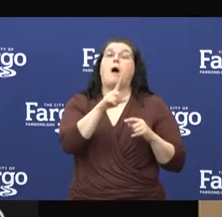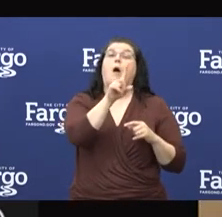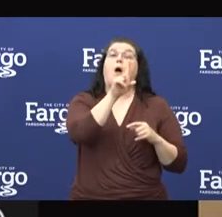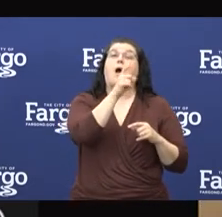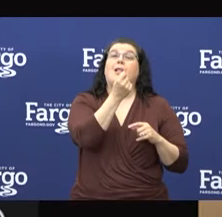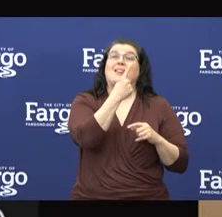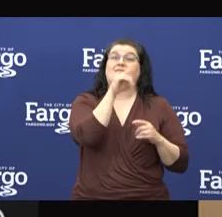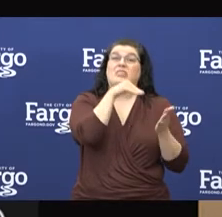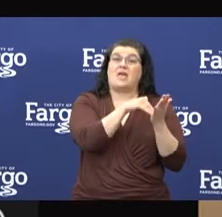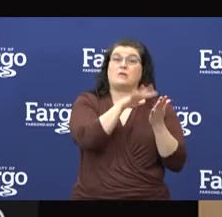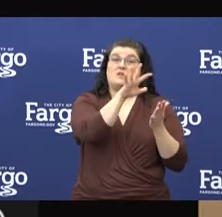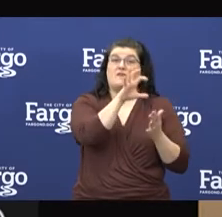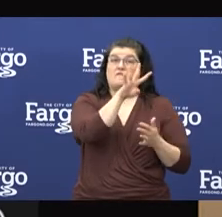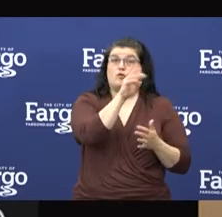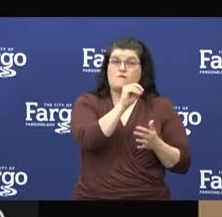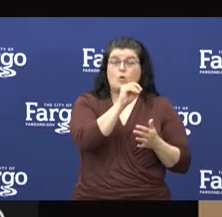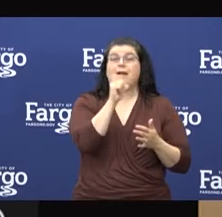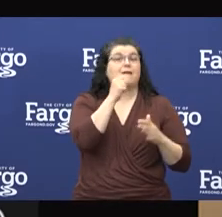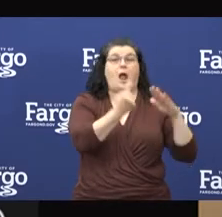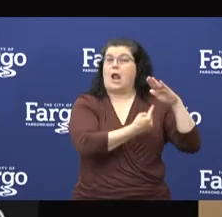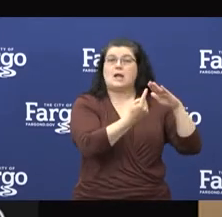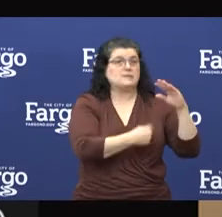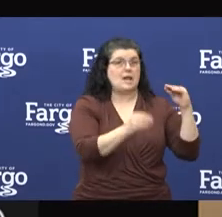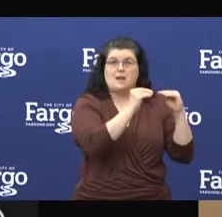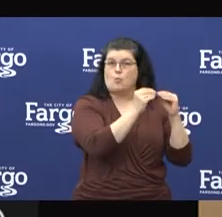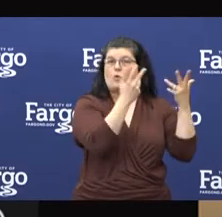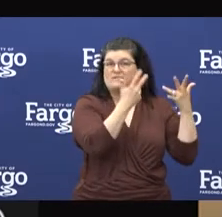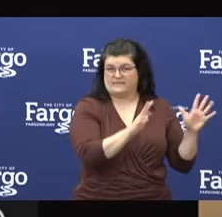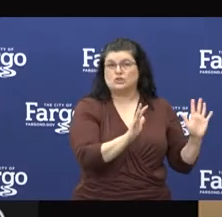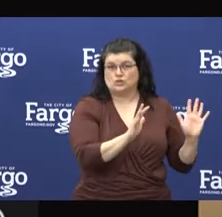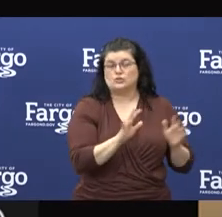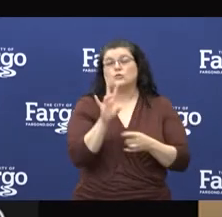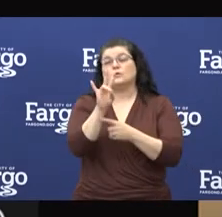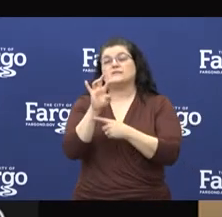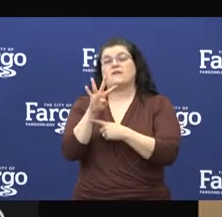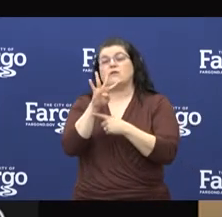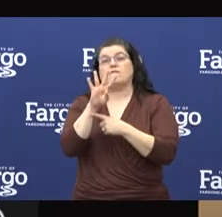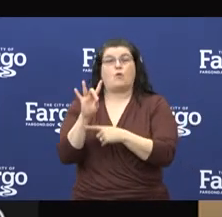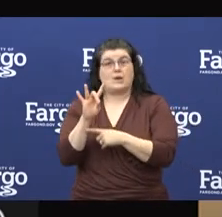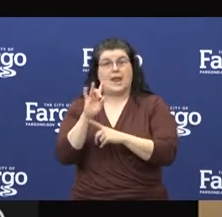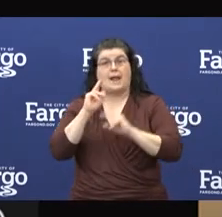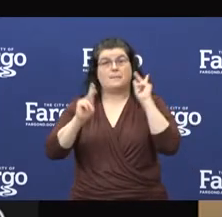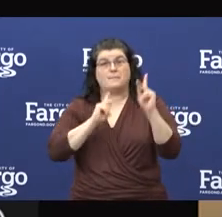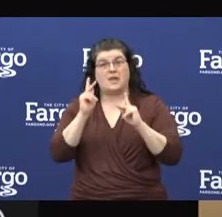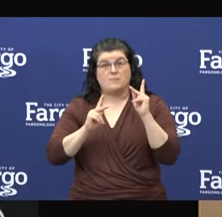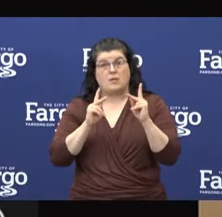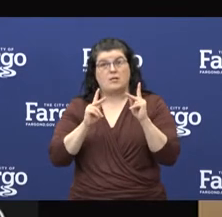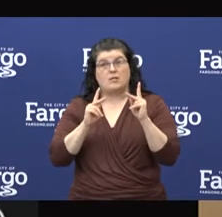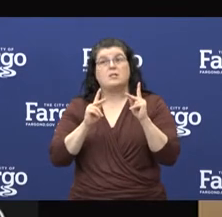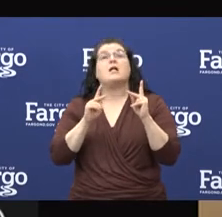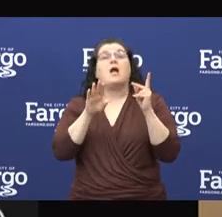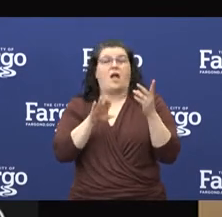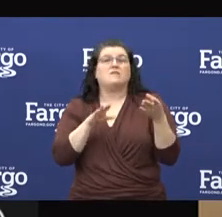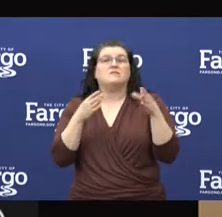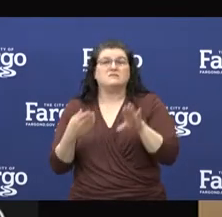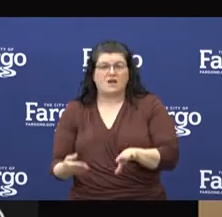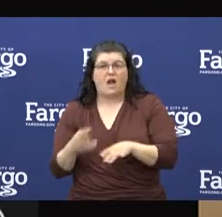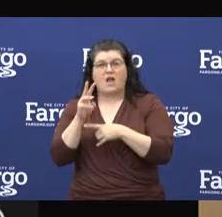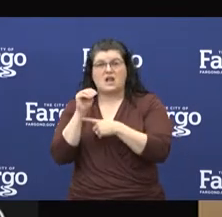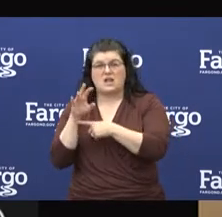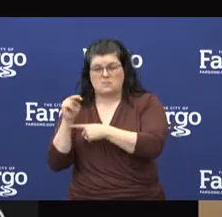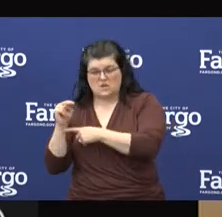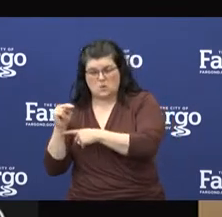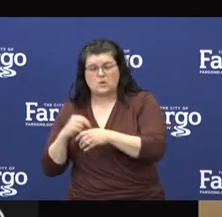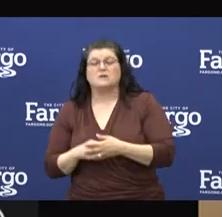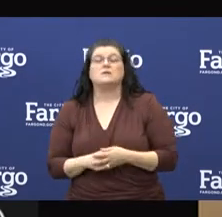11,540 are no longer in isolation. 748 of those are deaths in Minnesota. Our Clay